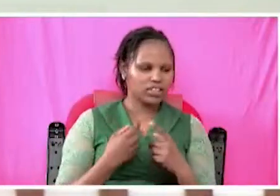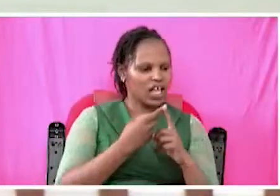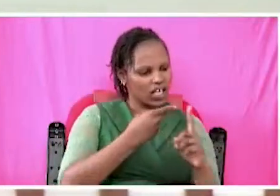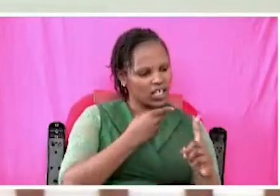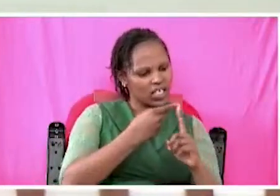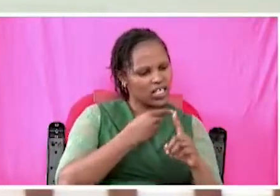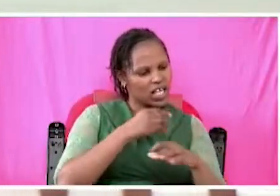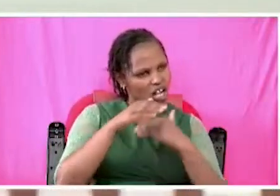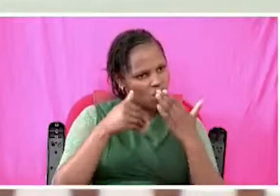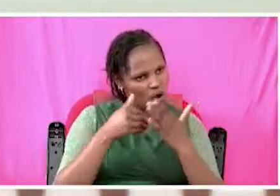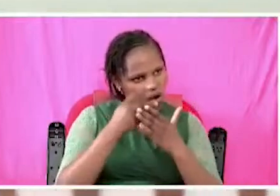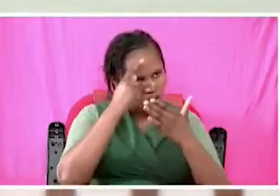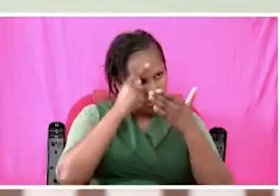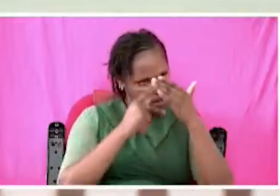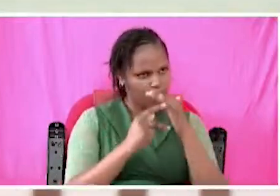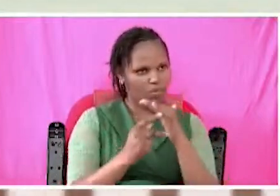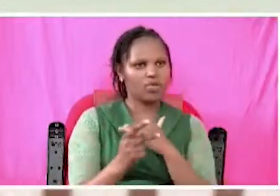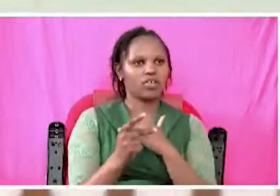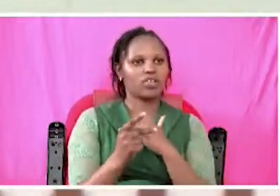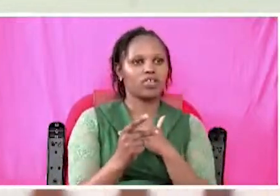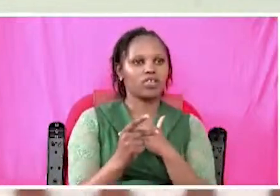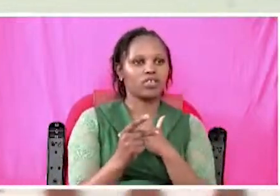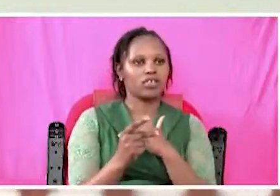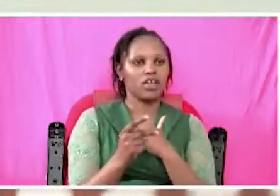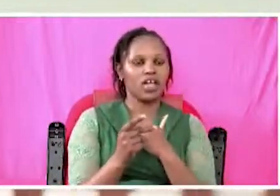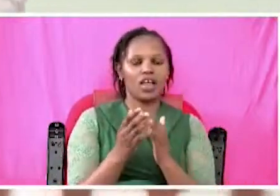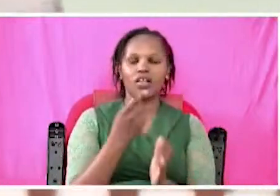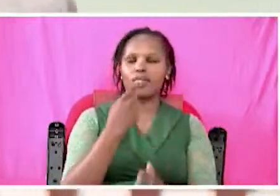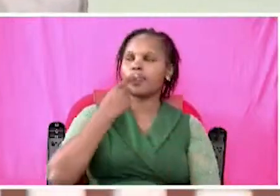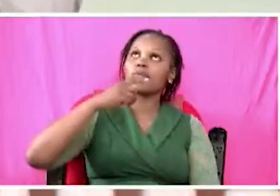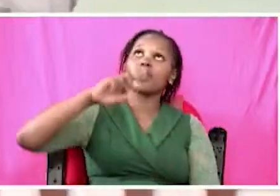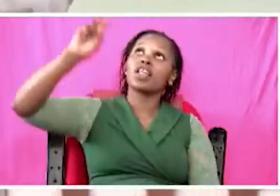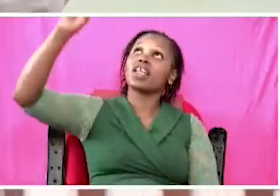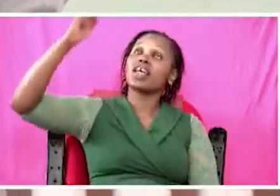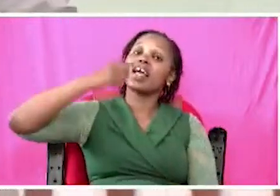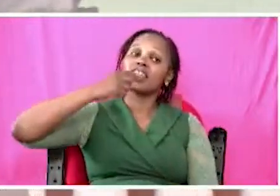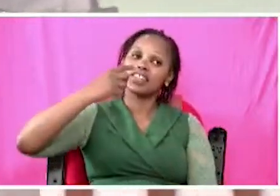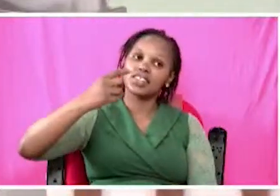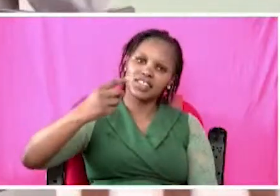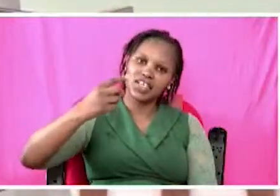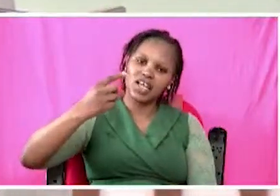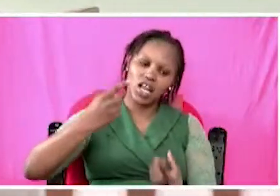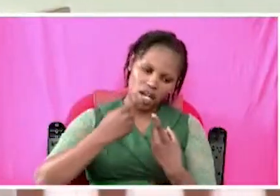prophets, she actually swore and said, by